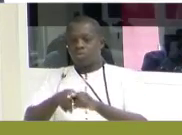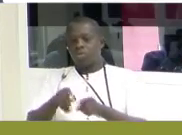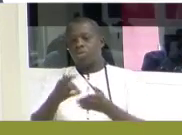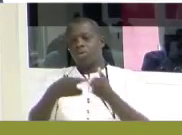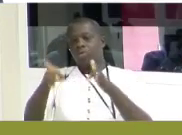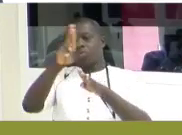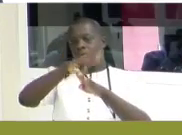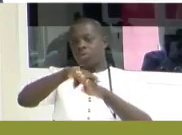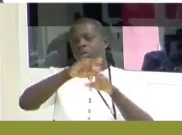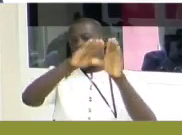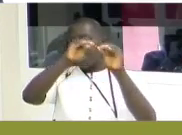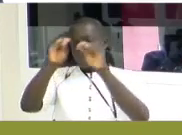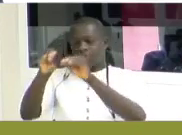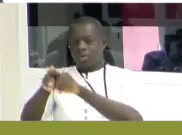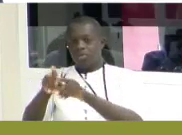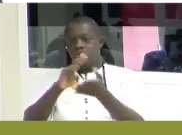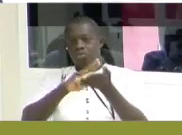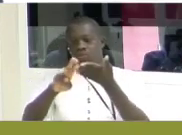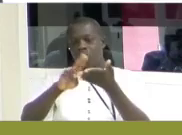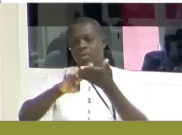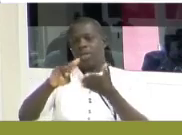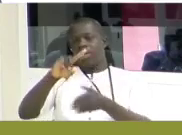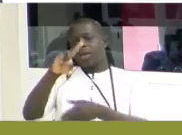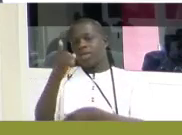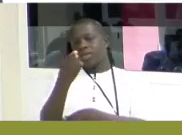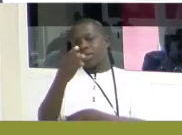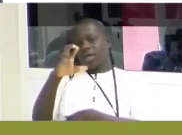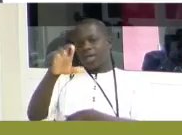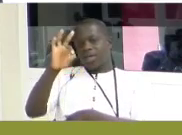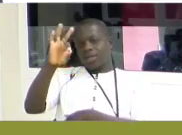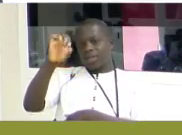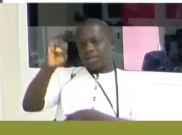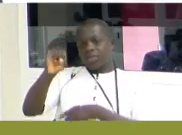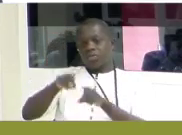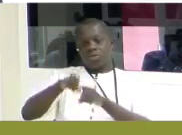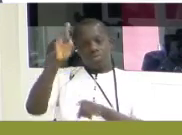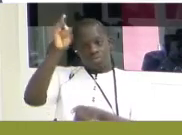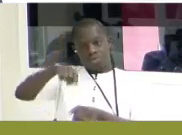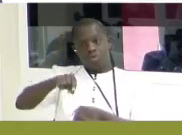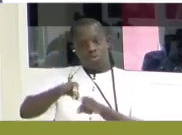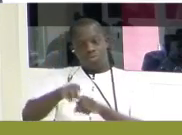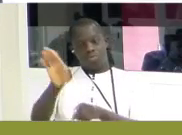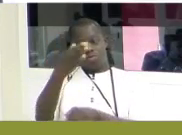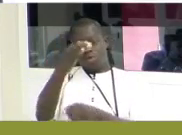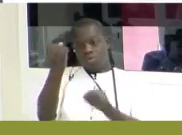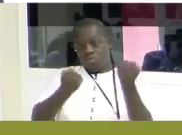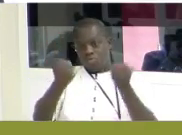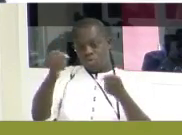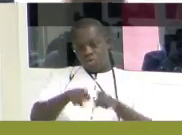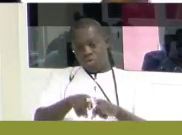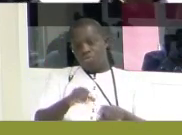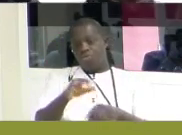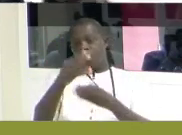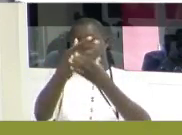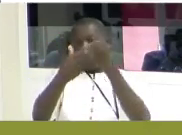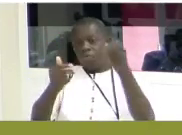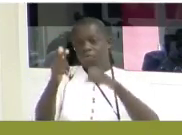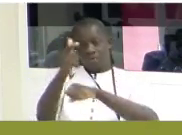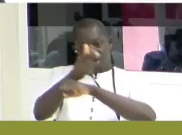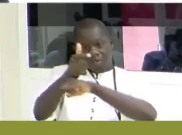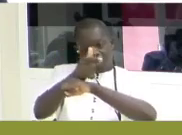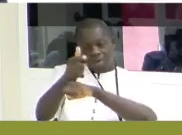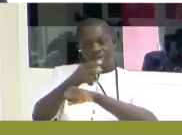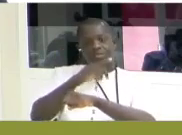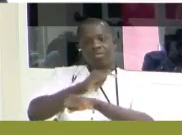usual, with GRTS at the time, they will ask you to come and pick them, both the cameraman and the reporter. So on my way to pick